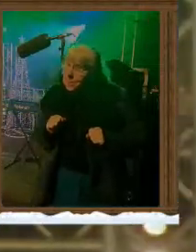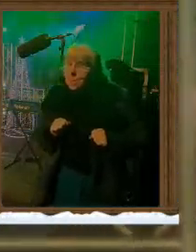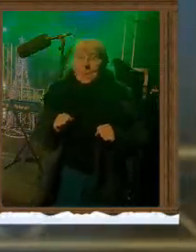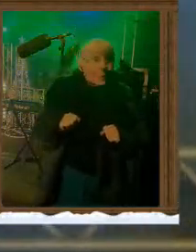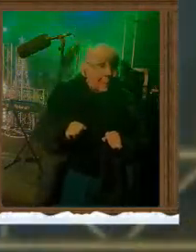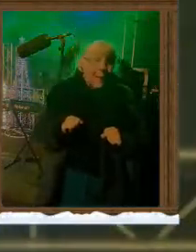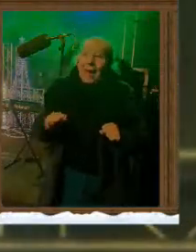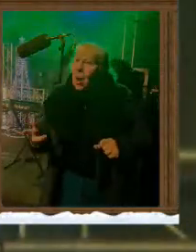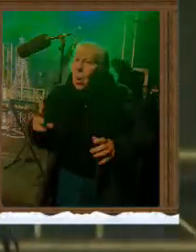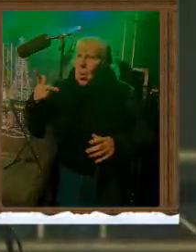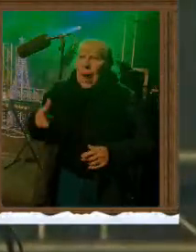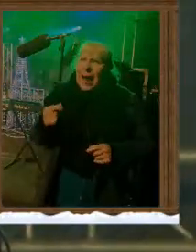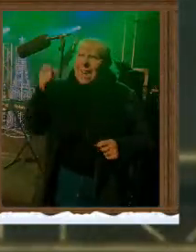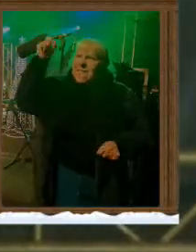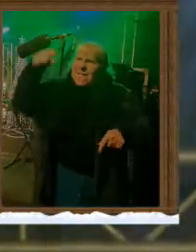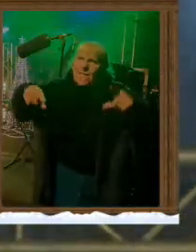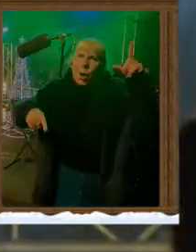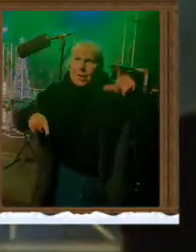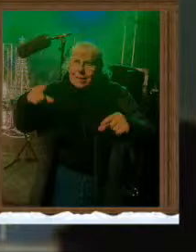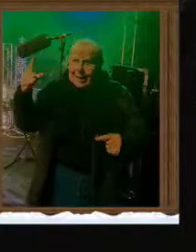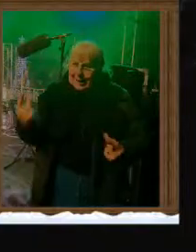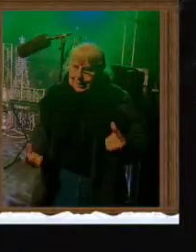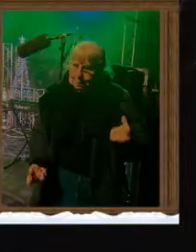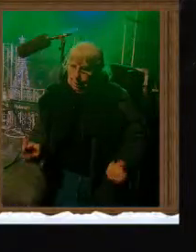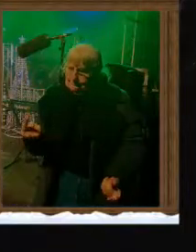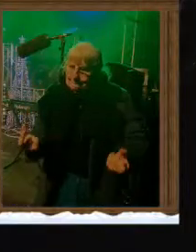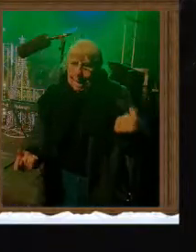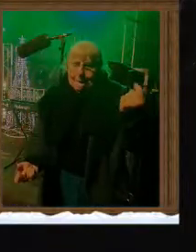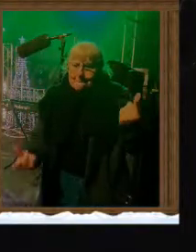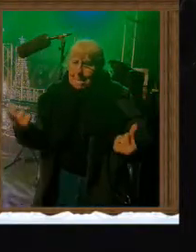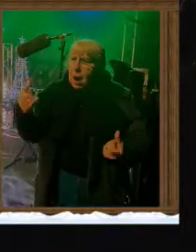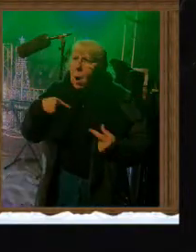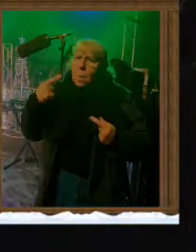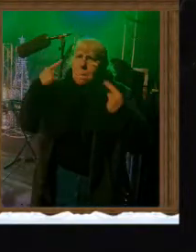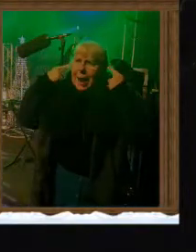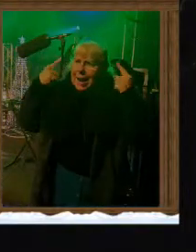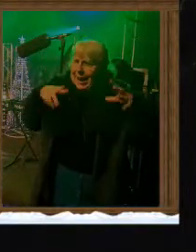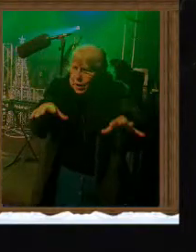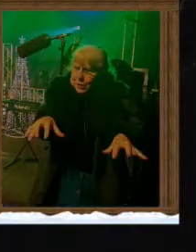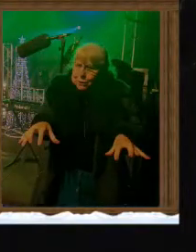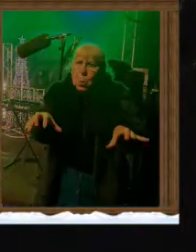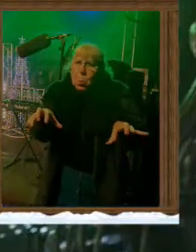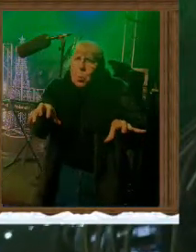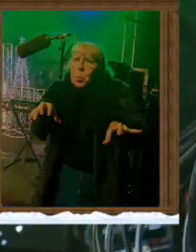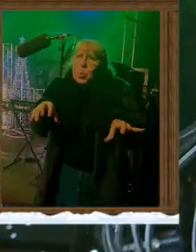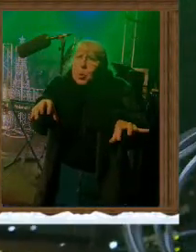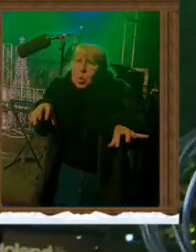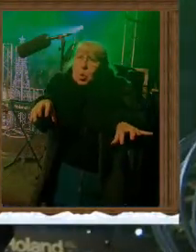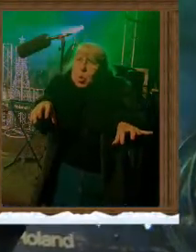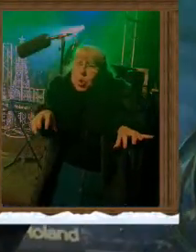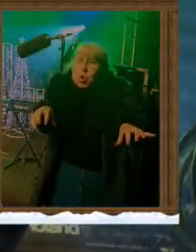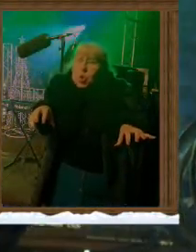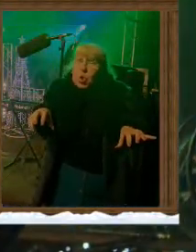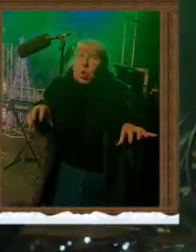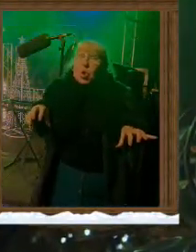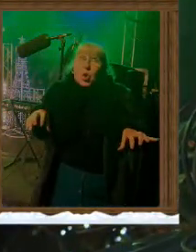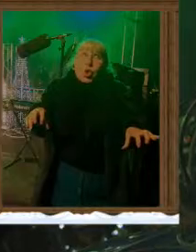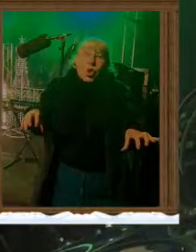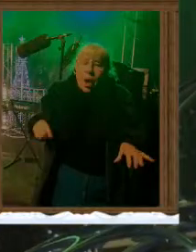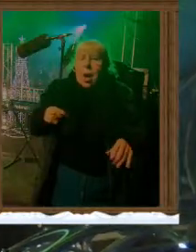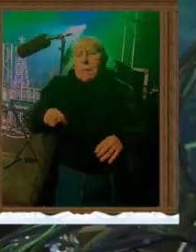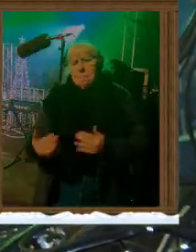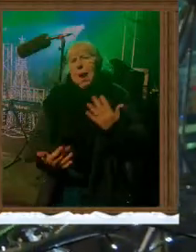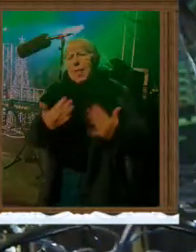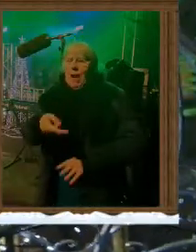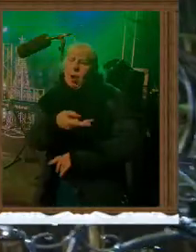When the frosticles appear and they've frozen up my ear, so we'll lie by